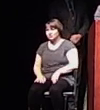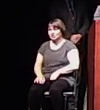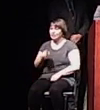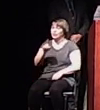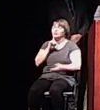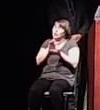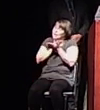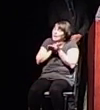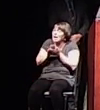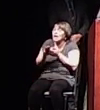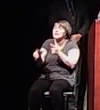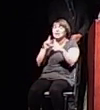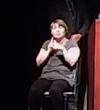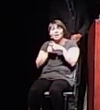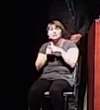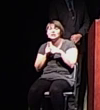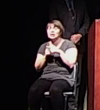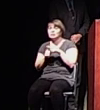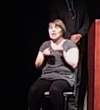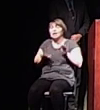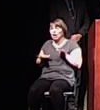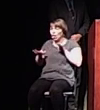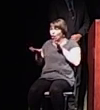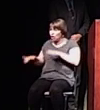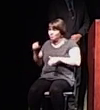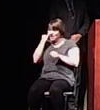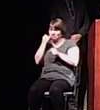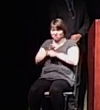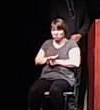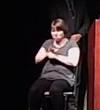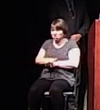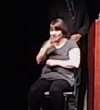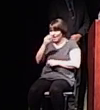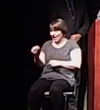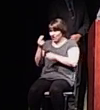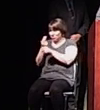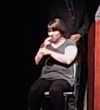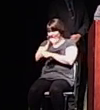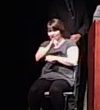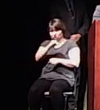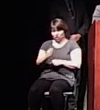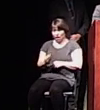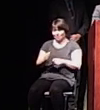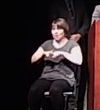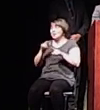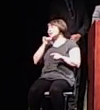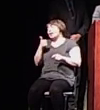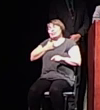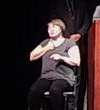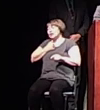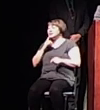with kindness and positivity, is calm under pressure, and takes the job, but not themselves,